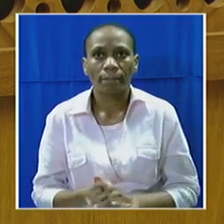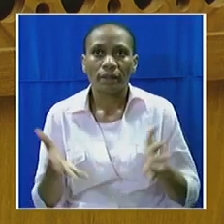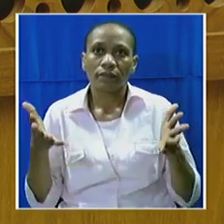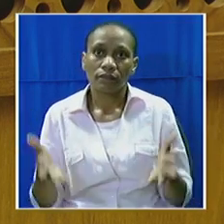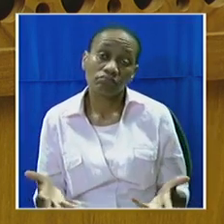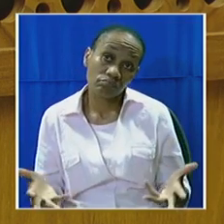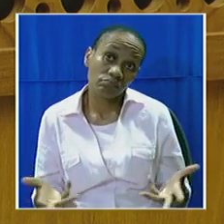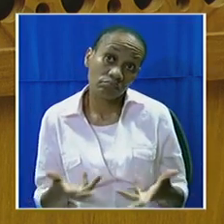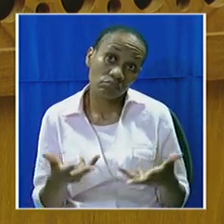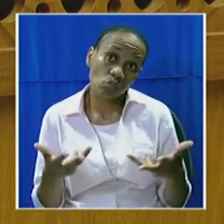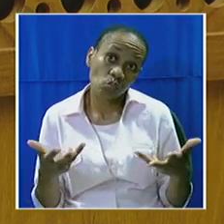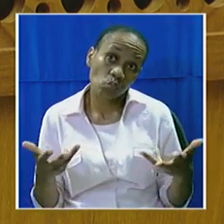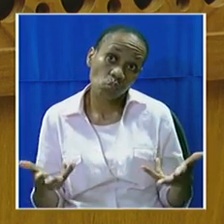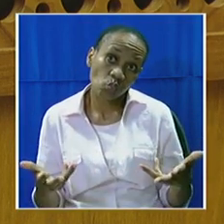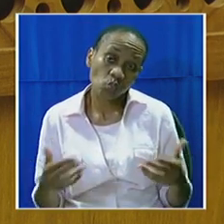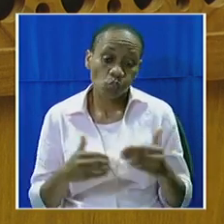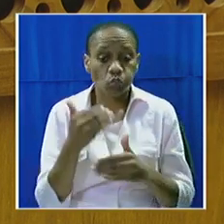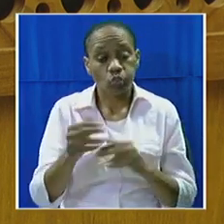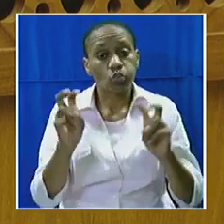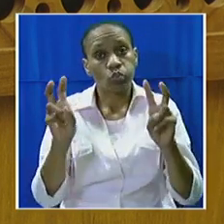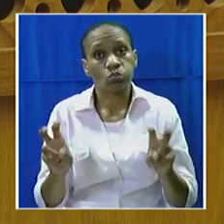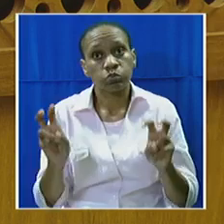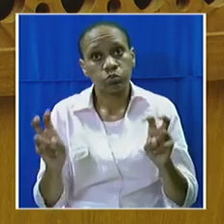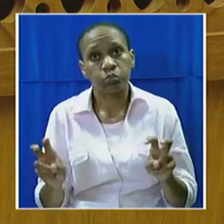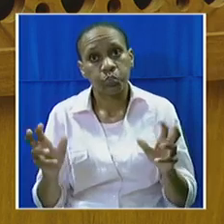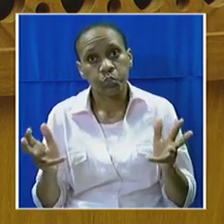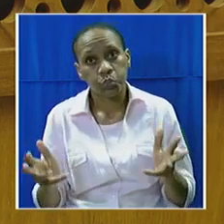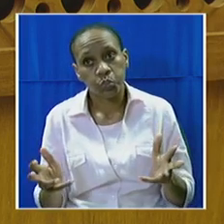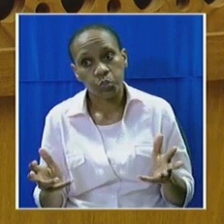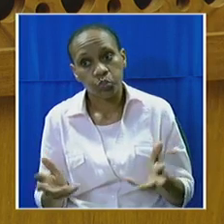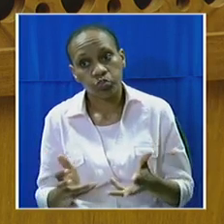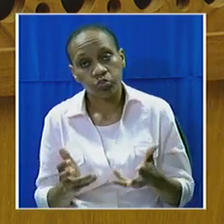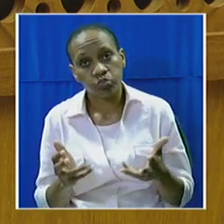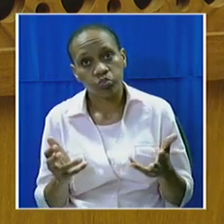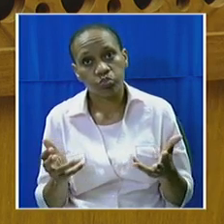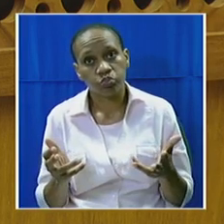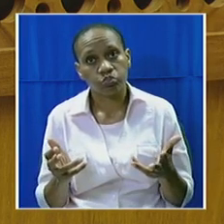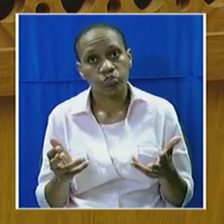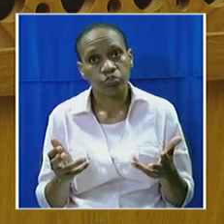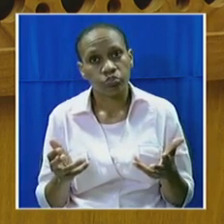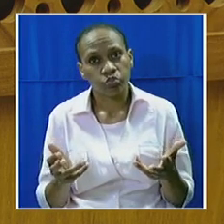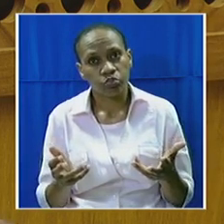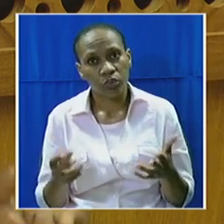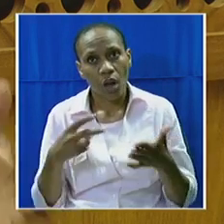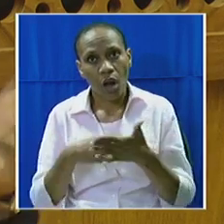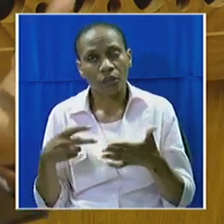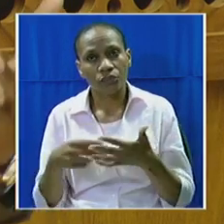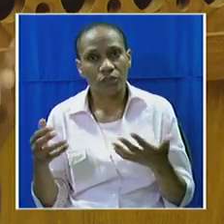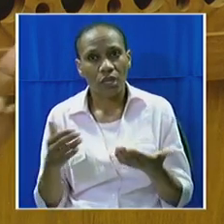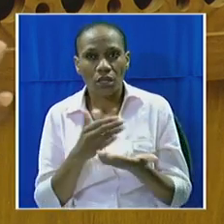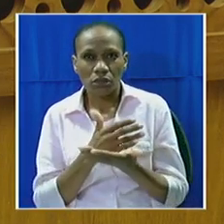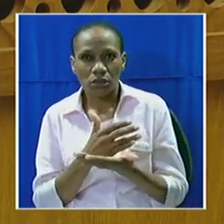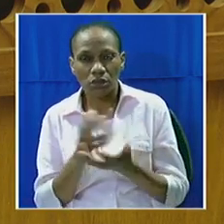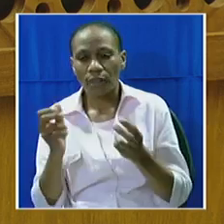The next issue, colleagues, is that we need to then address some of the